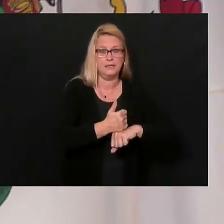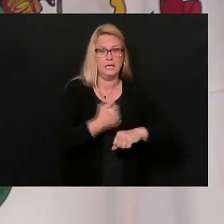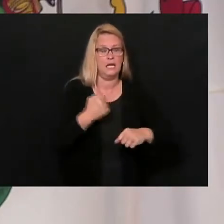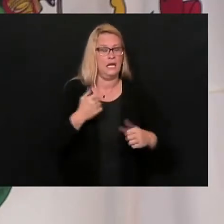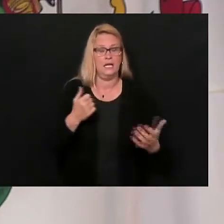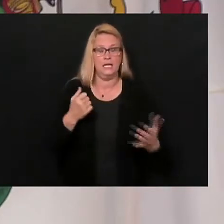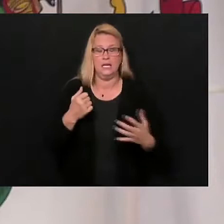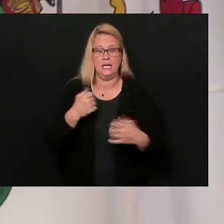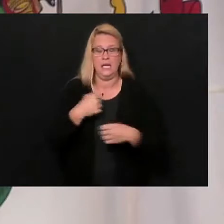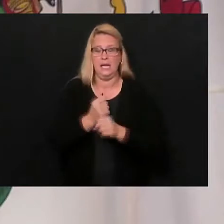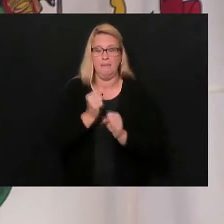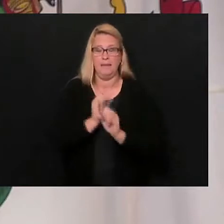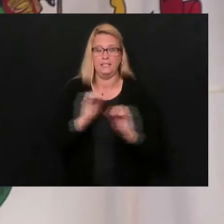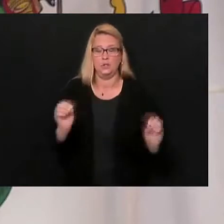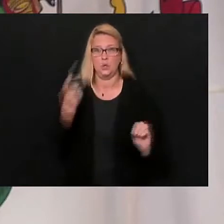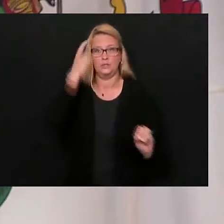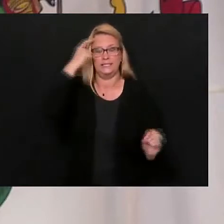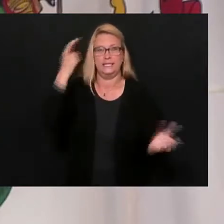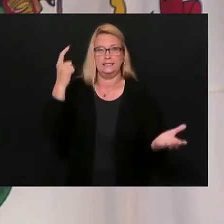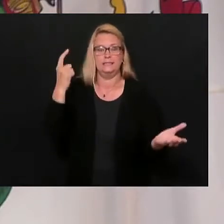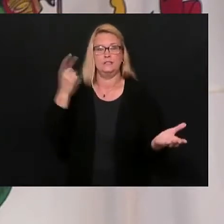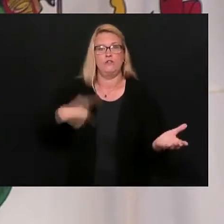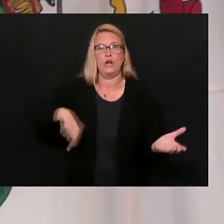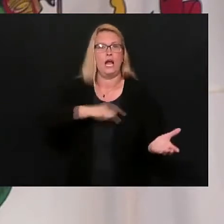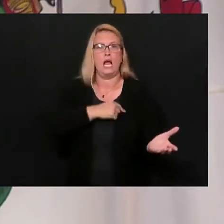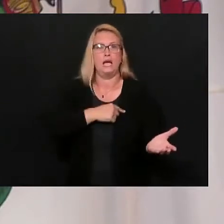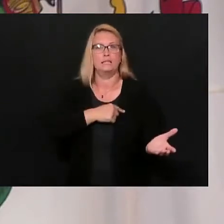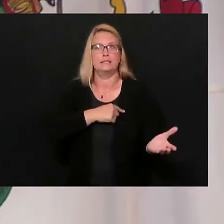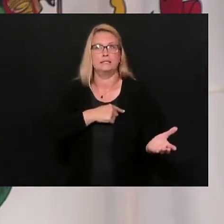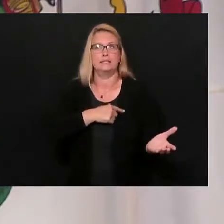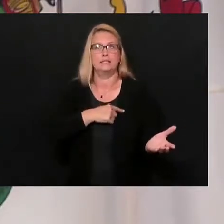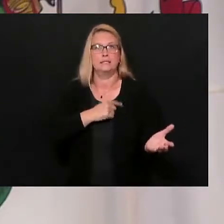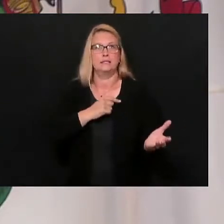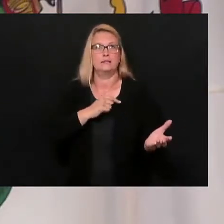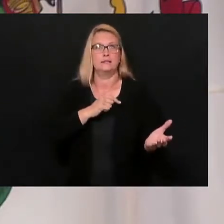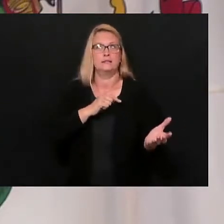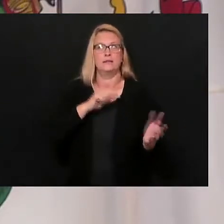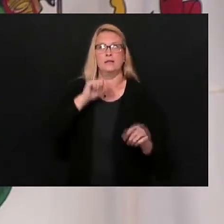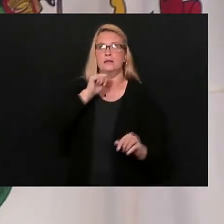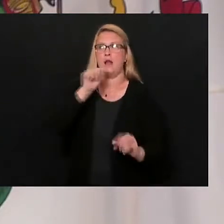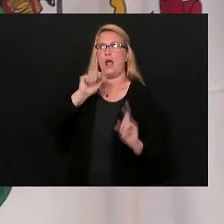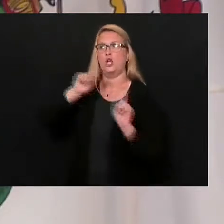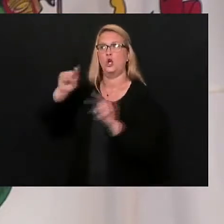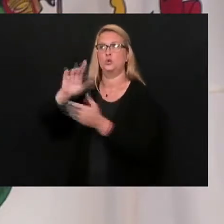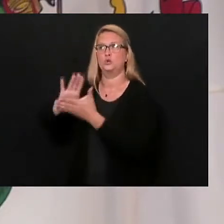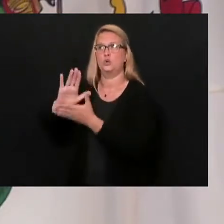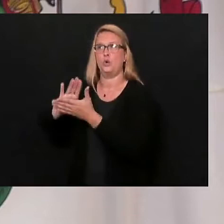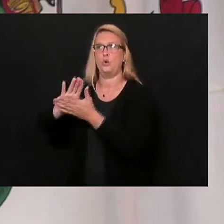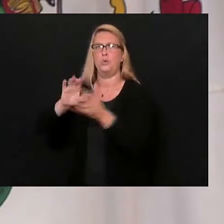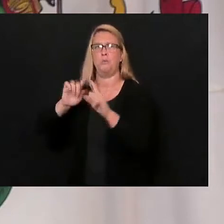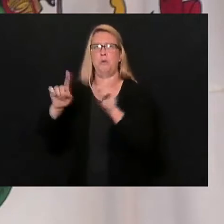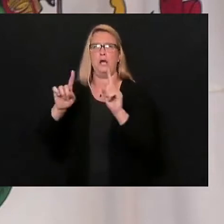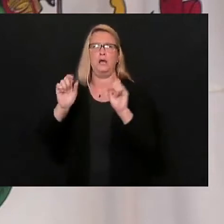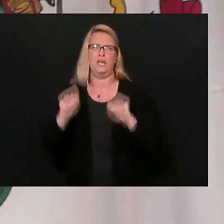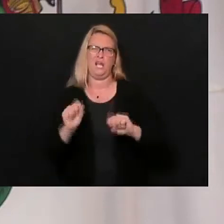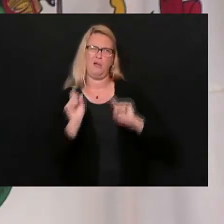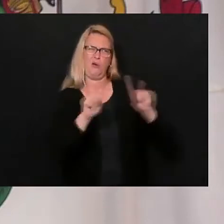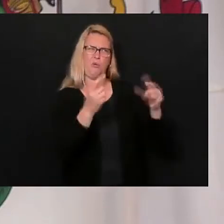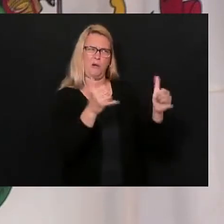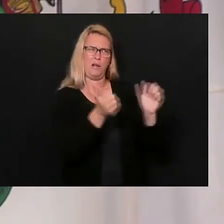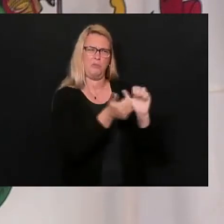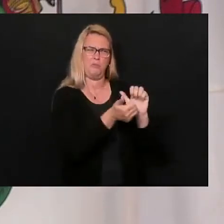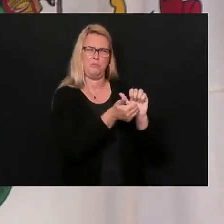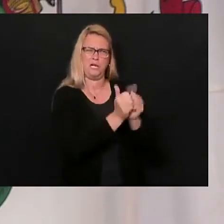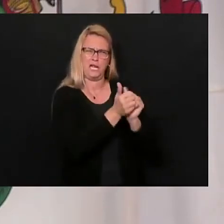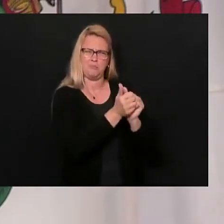no sense to anybody for us to not be in school but yet be out trying to play a ball game. It's tough